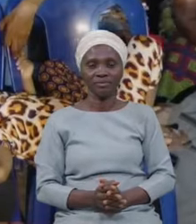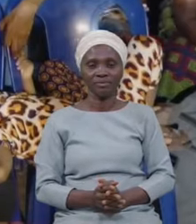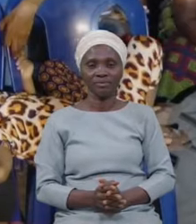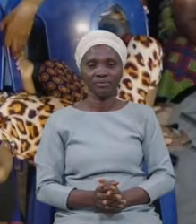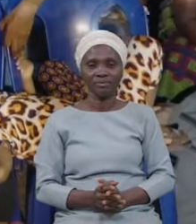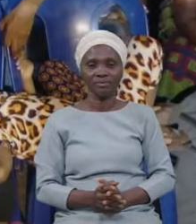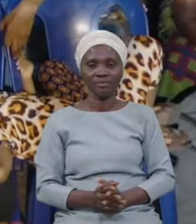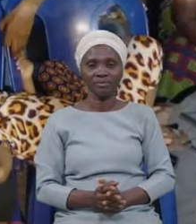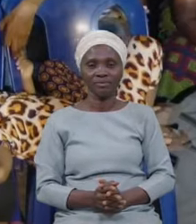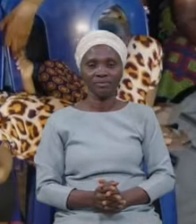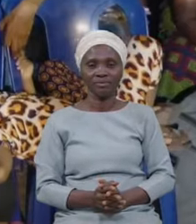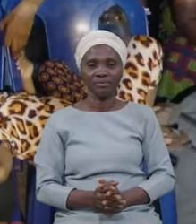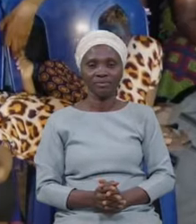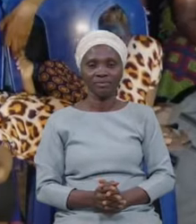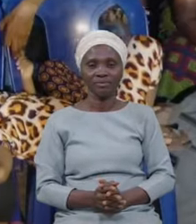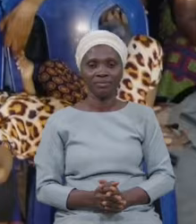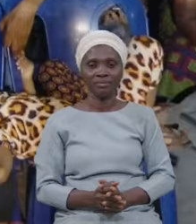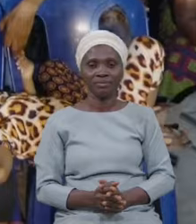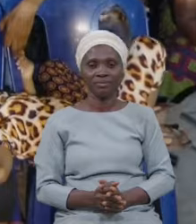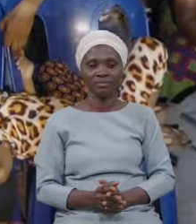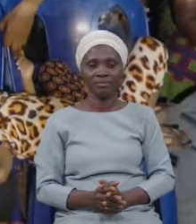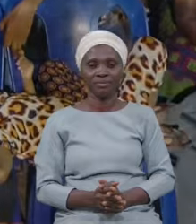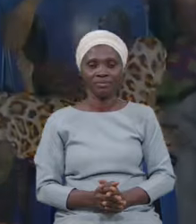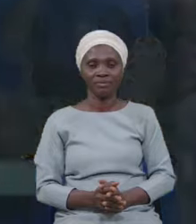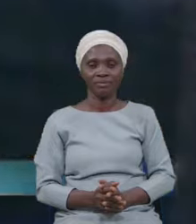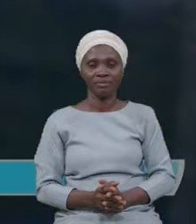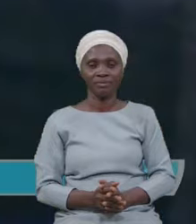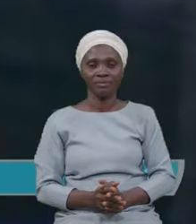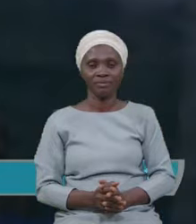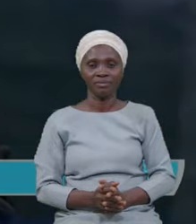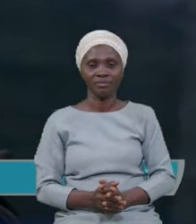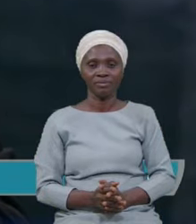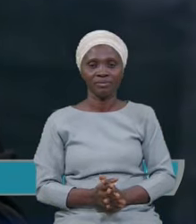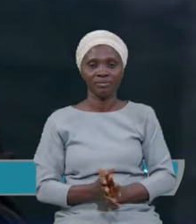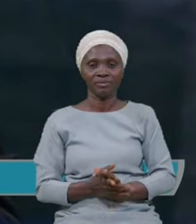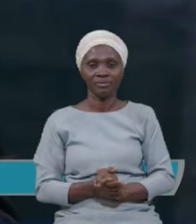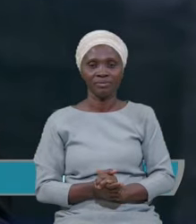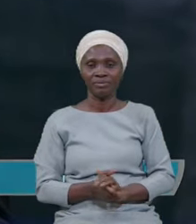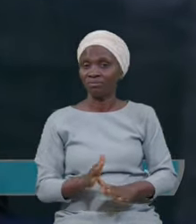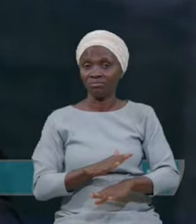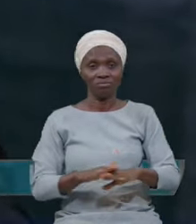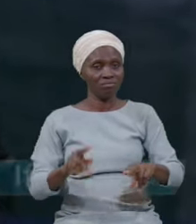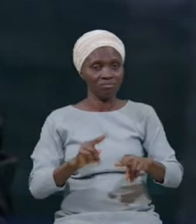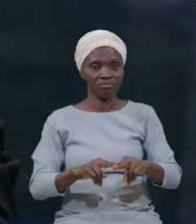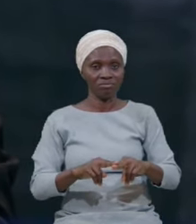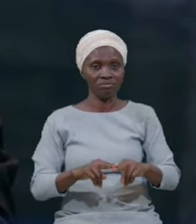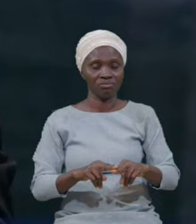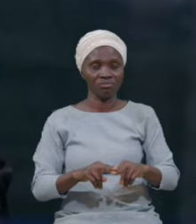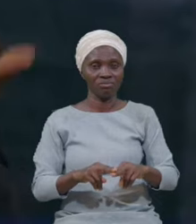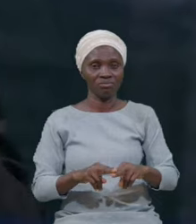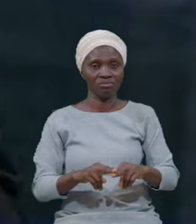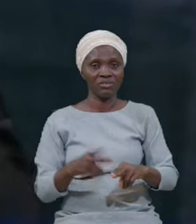now and get the names down. Please don't sit down until our counselors, members of the